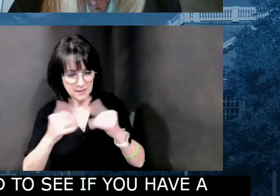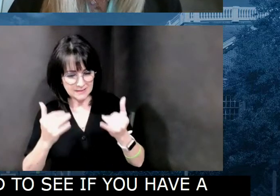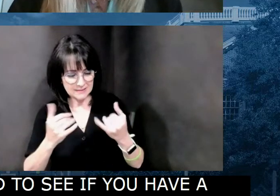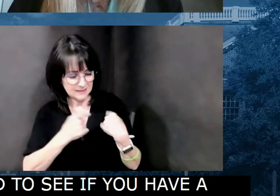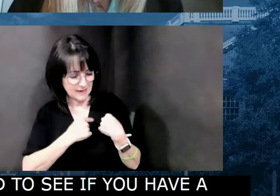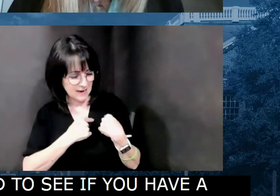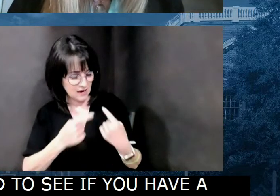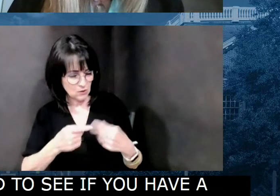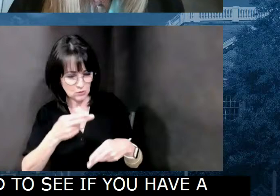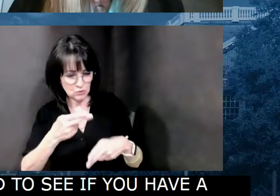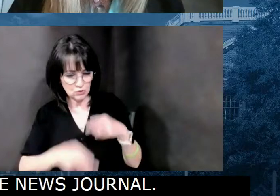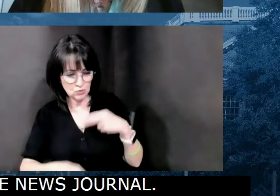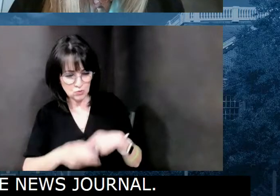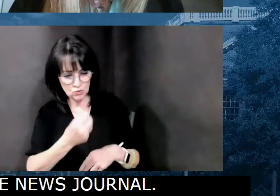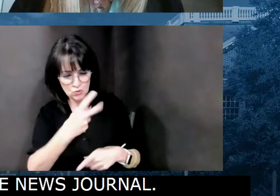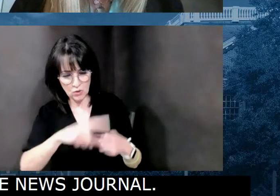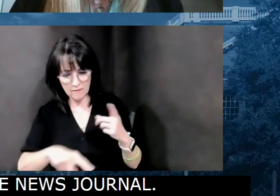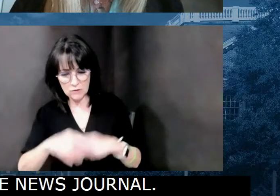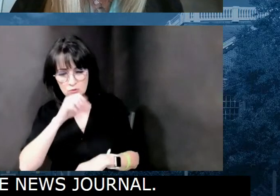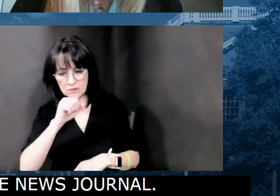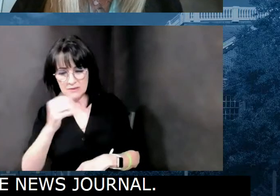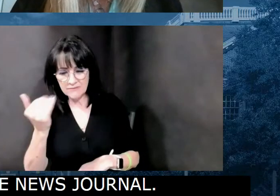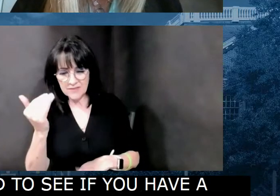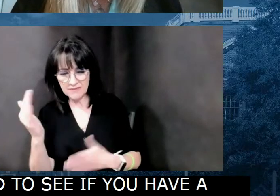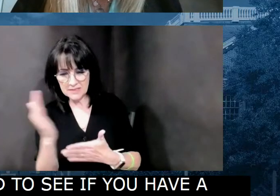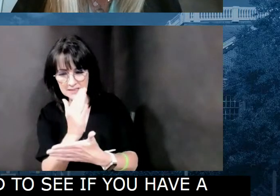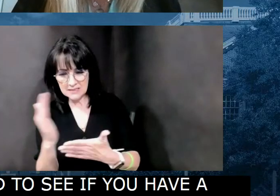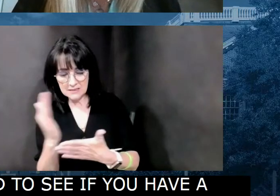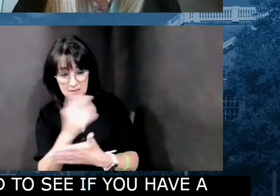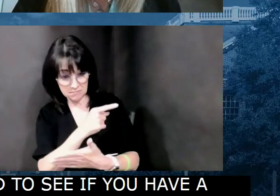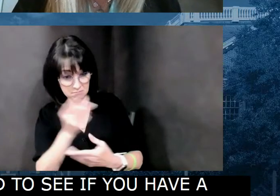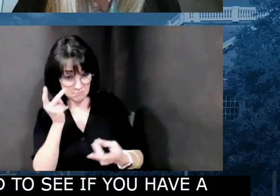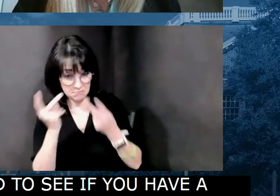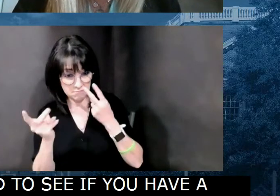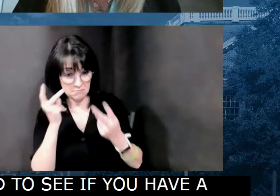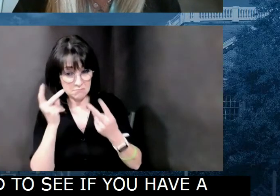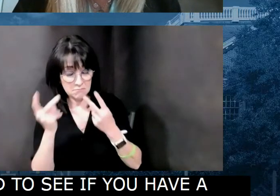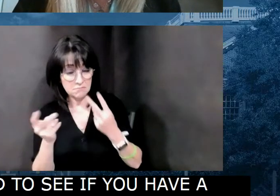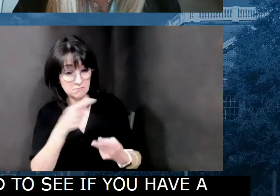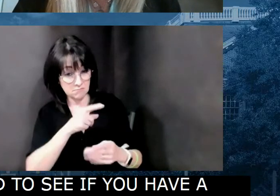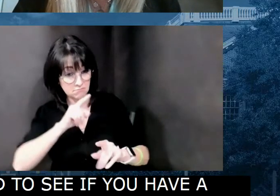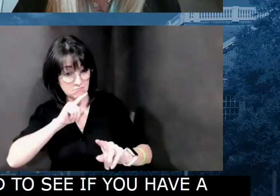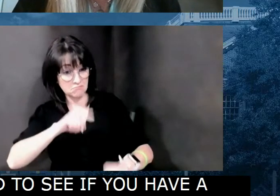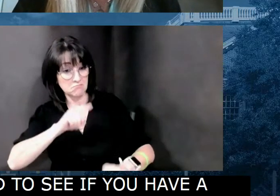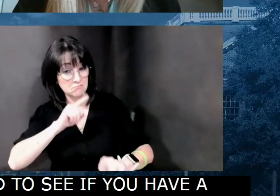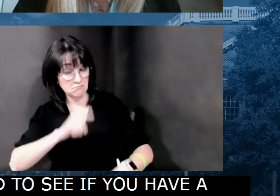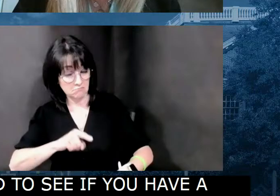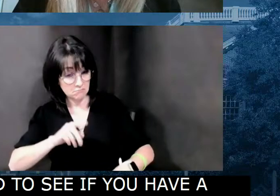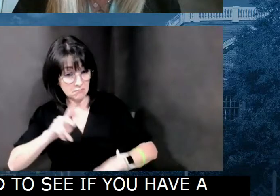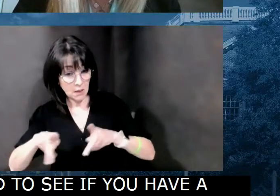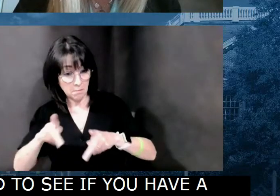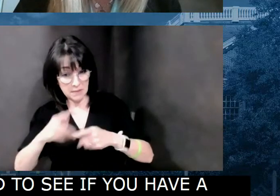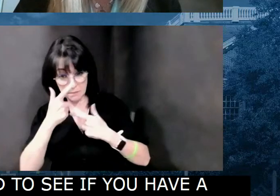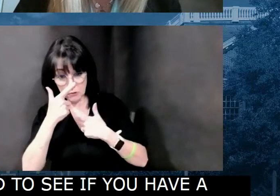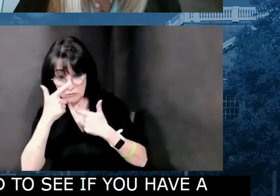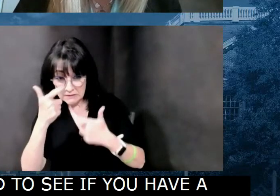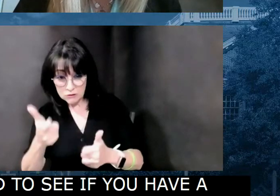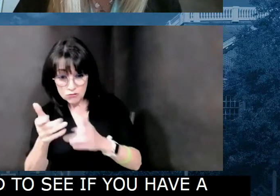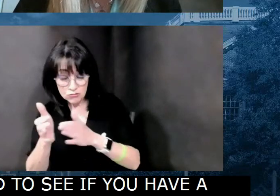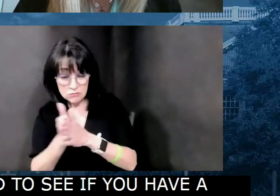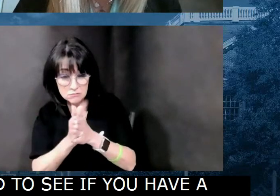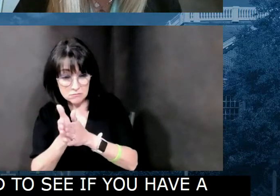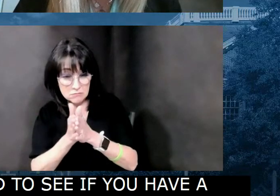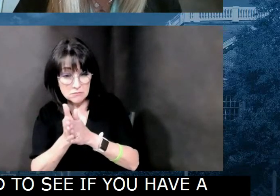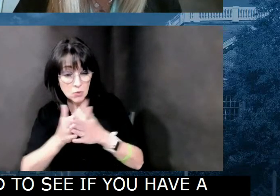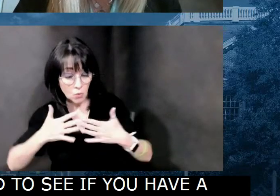have a gauge yet of whether you've seen the response from people that you were hoping to, as far as their